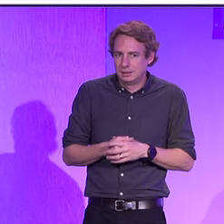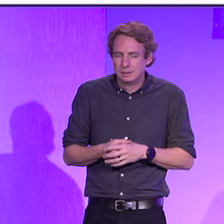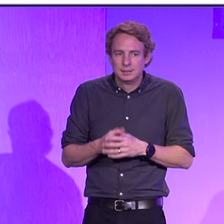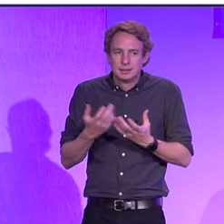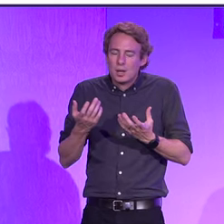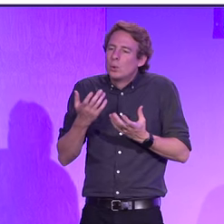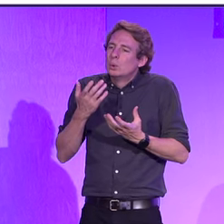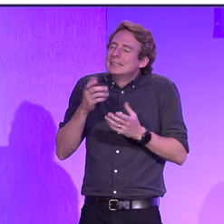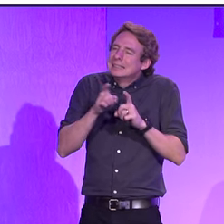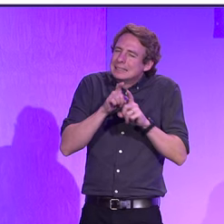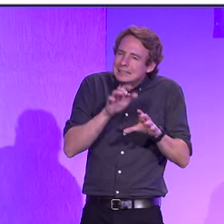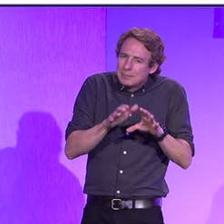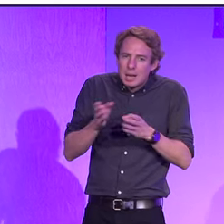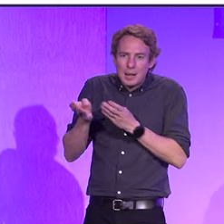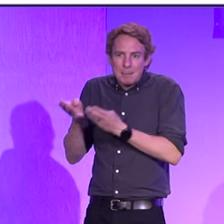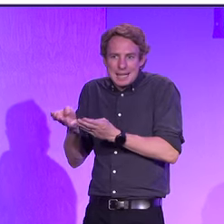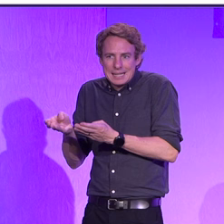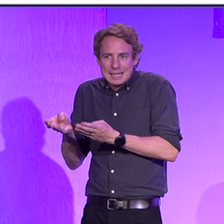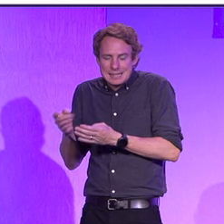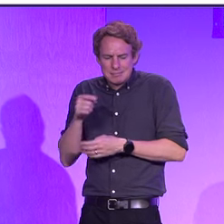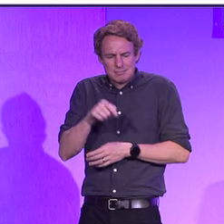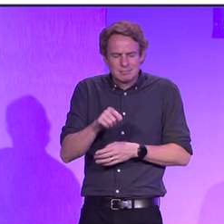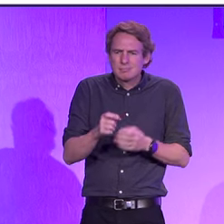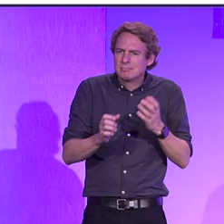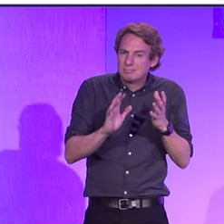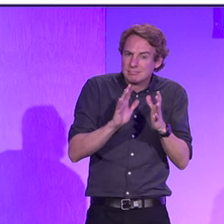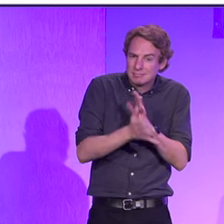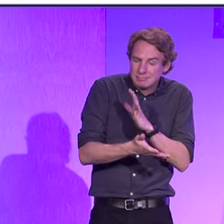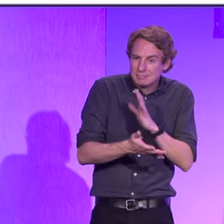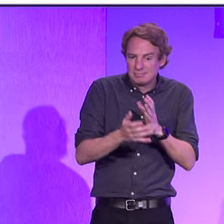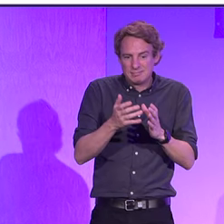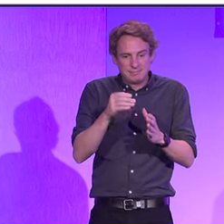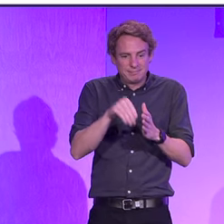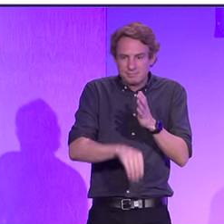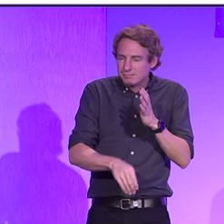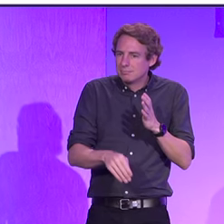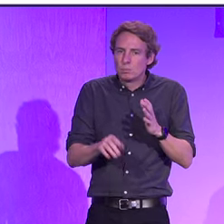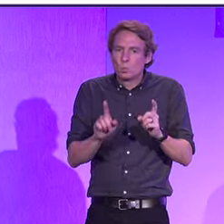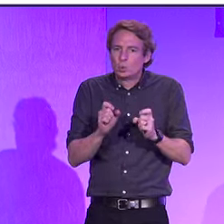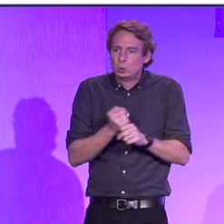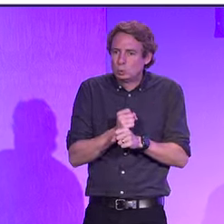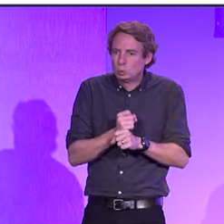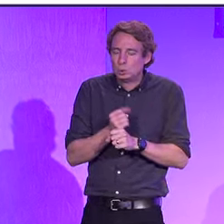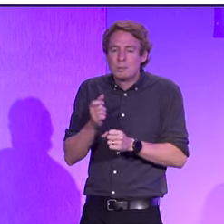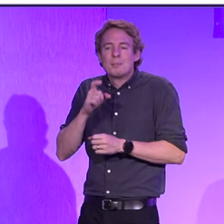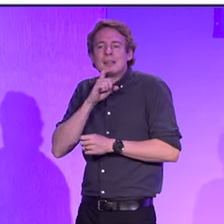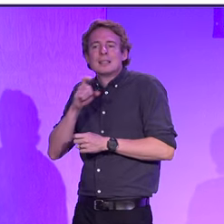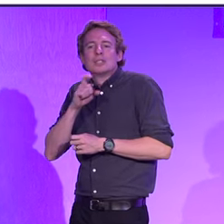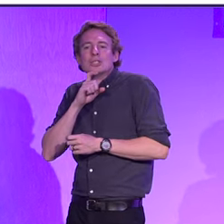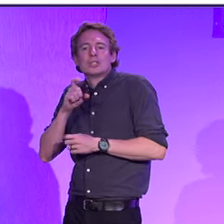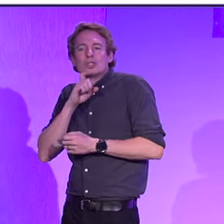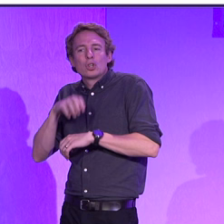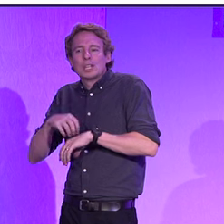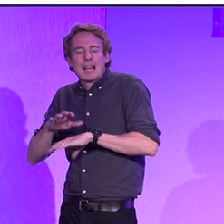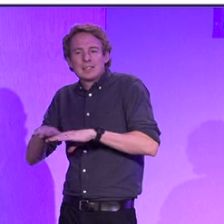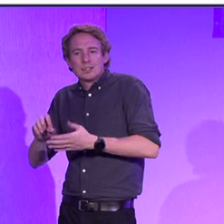knowing what could go wrong and what you would do in those instances. Because if a chocolate cake doesn't rise, then hey, it's just a brownie.